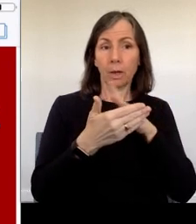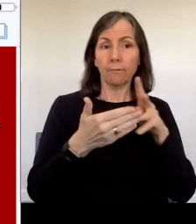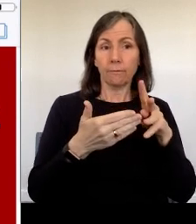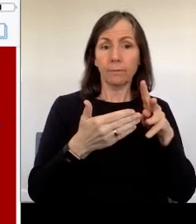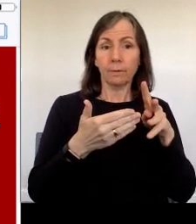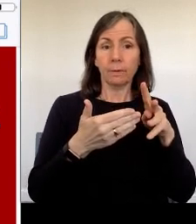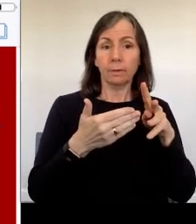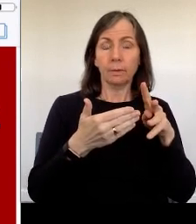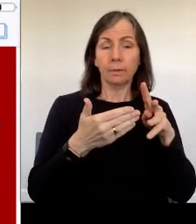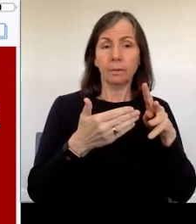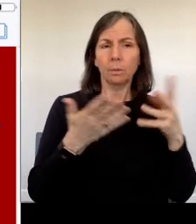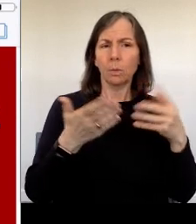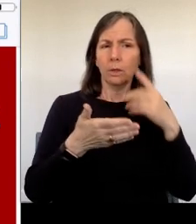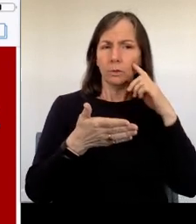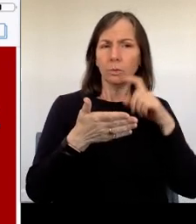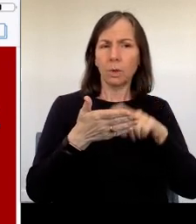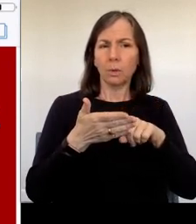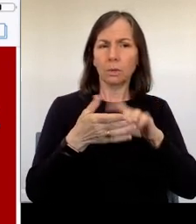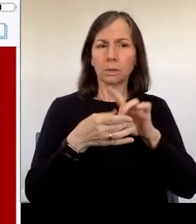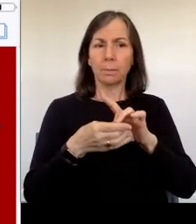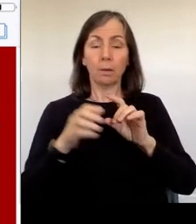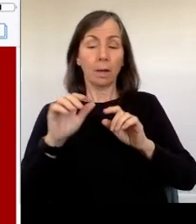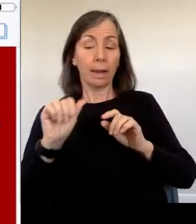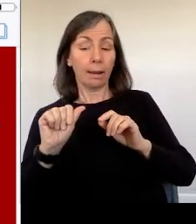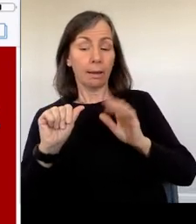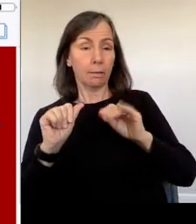So what did you notice about A?